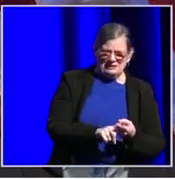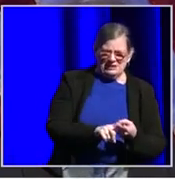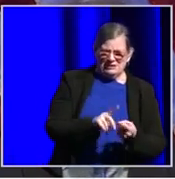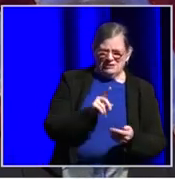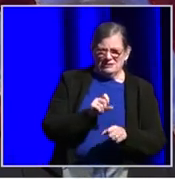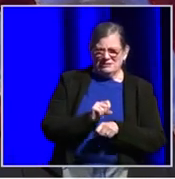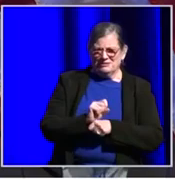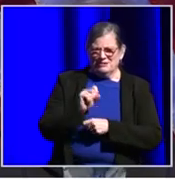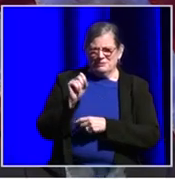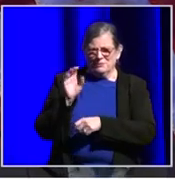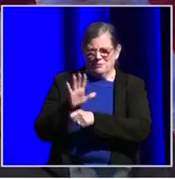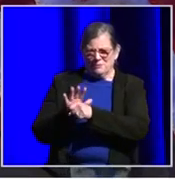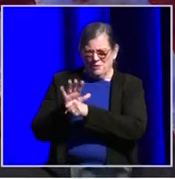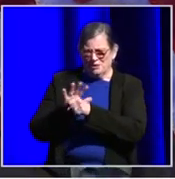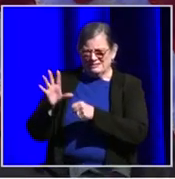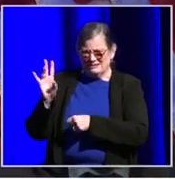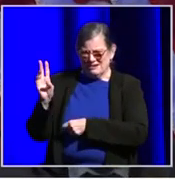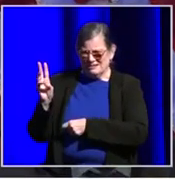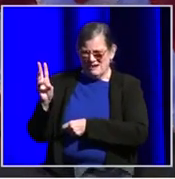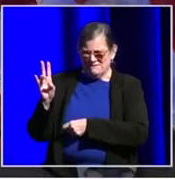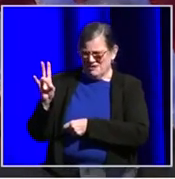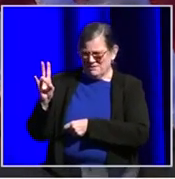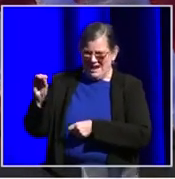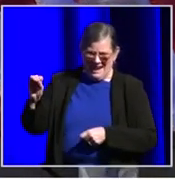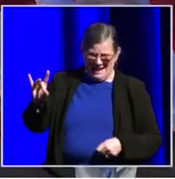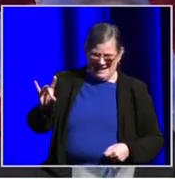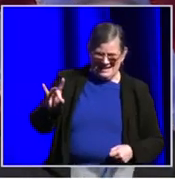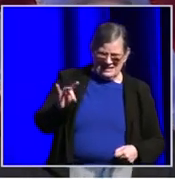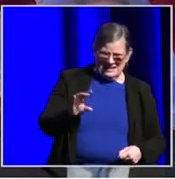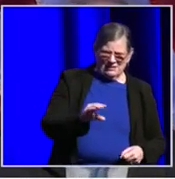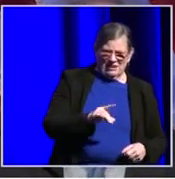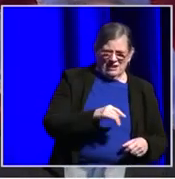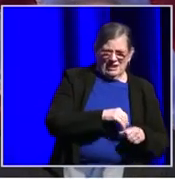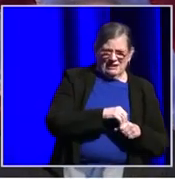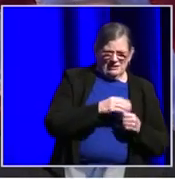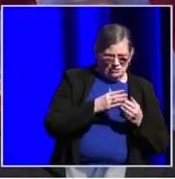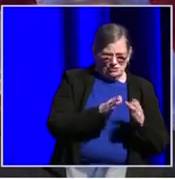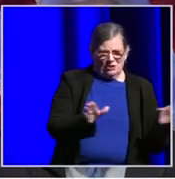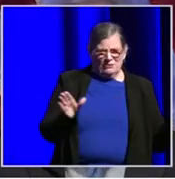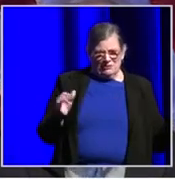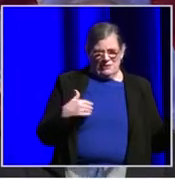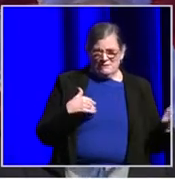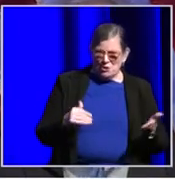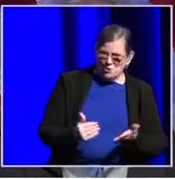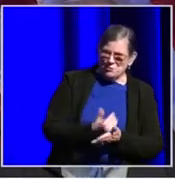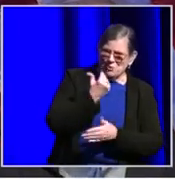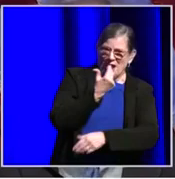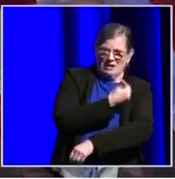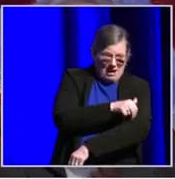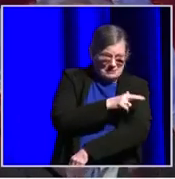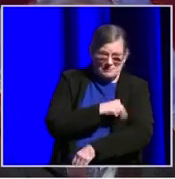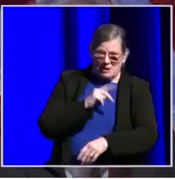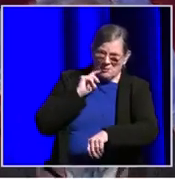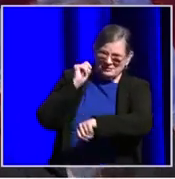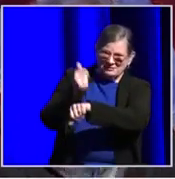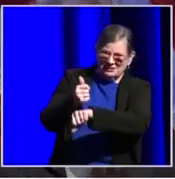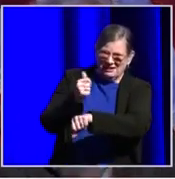DC General, and now we see our new Cedar Hill Regional Medical Center taking shape